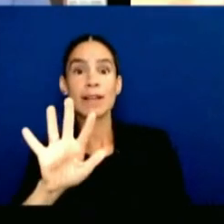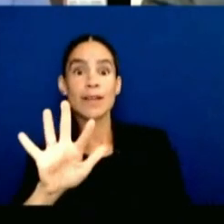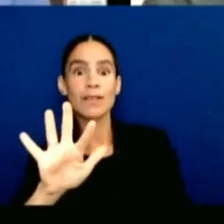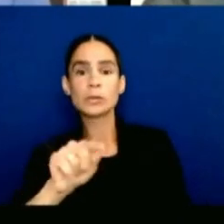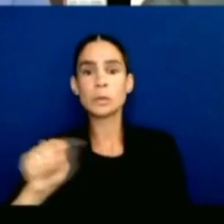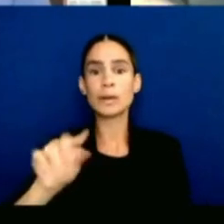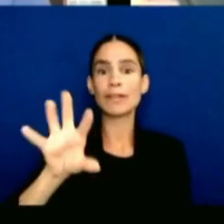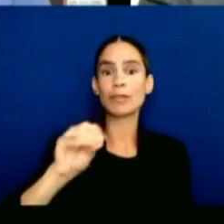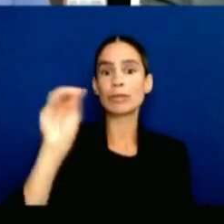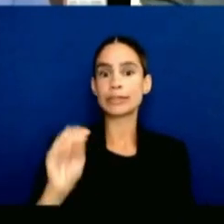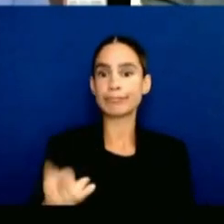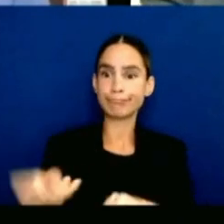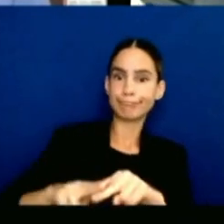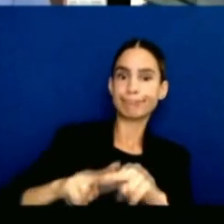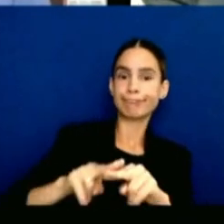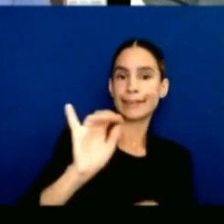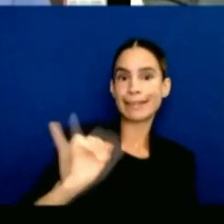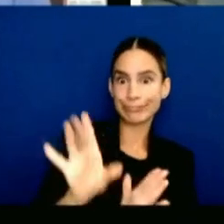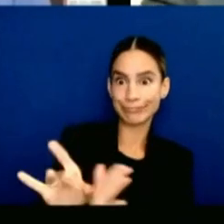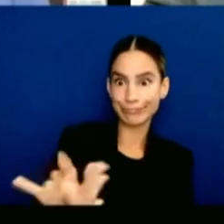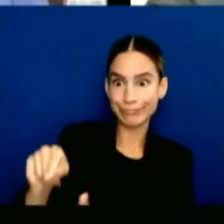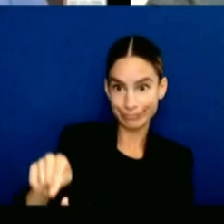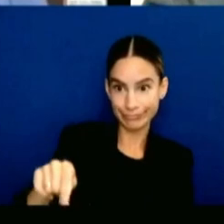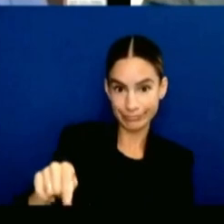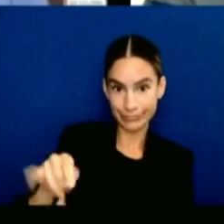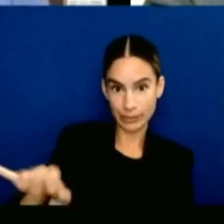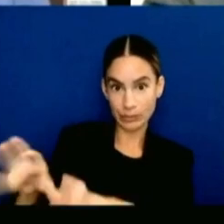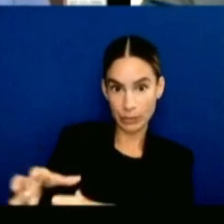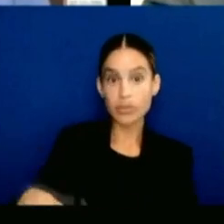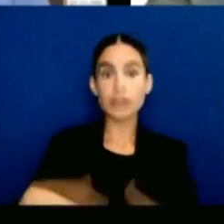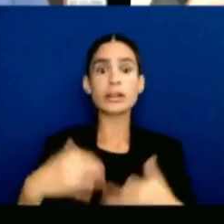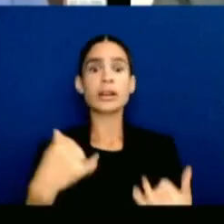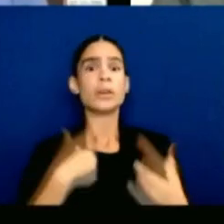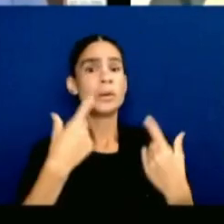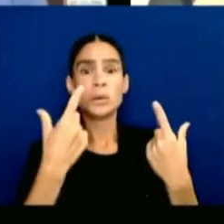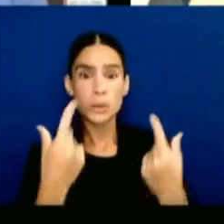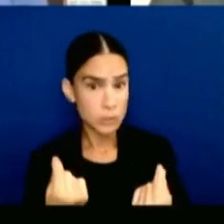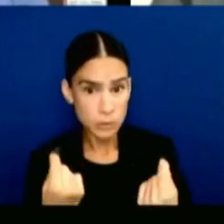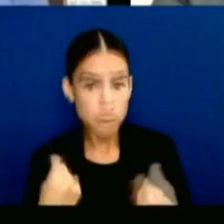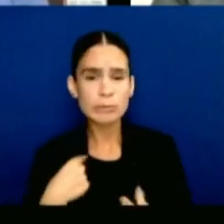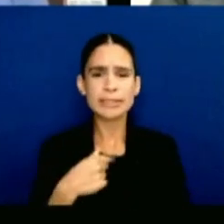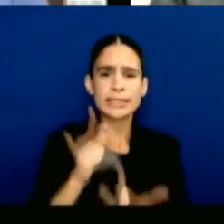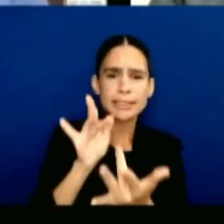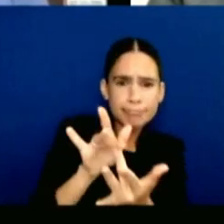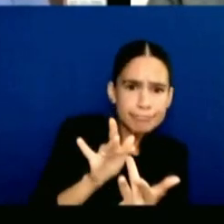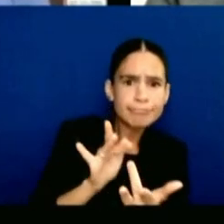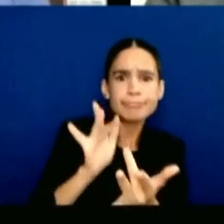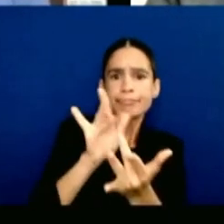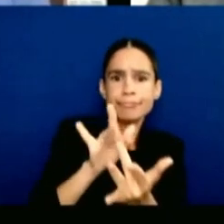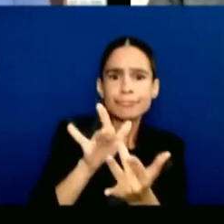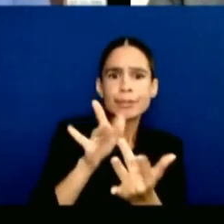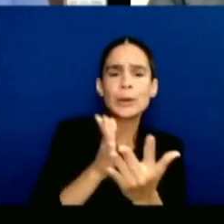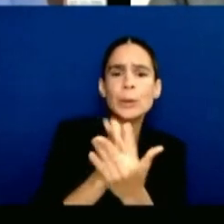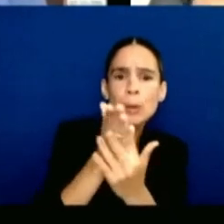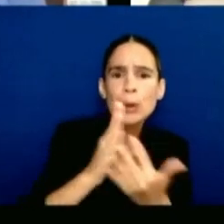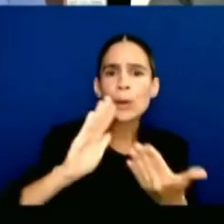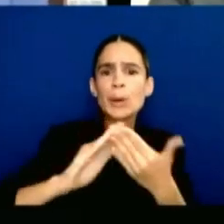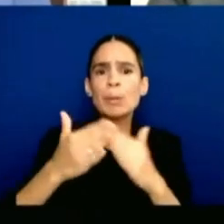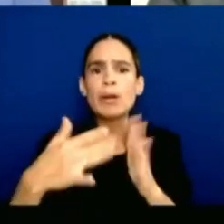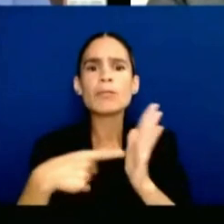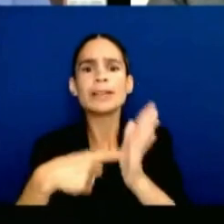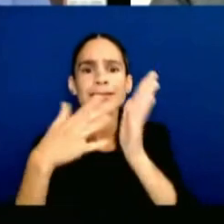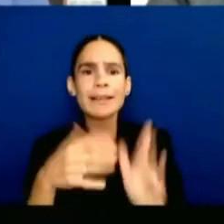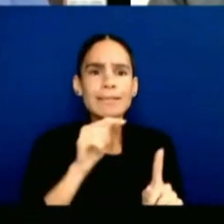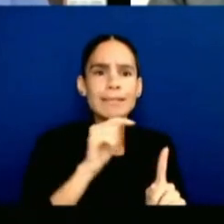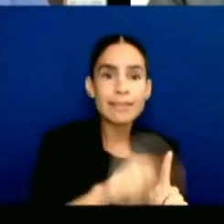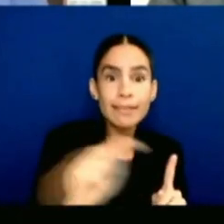we outreach through community representatives and community outreach. We're gonna use that same model to do the same